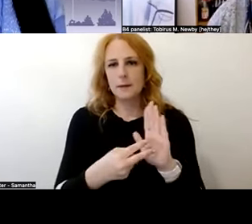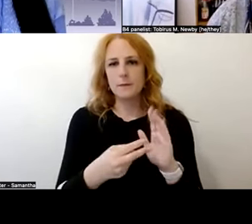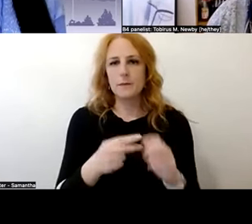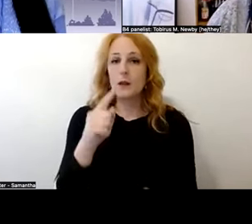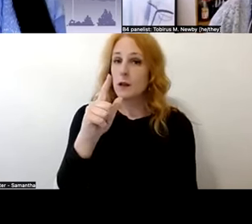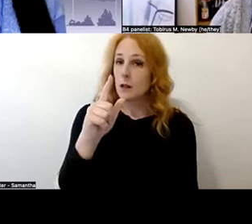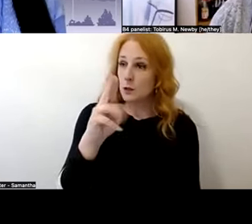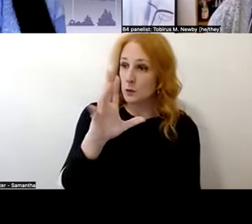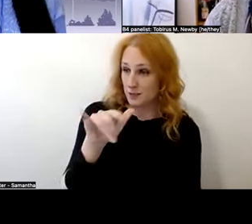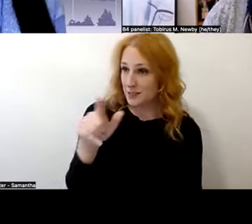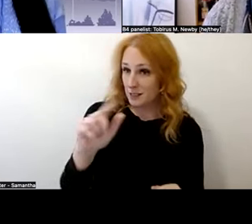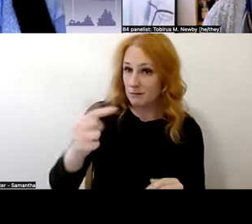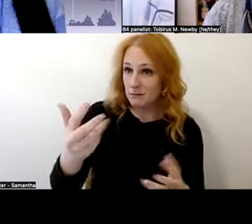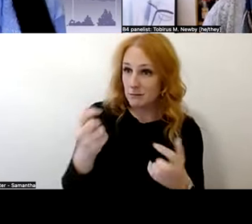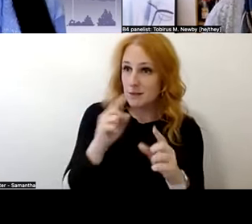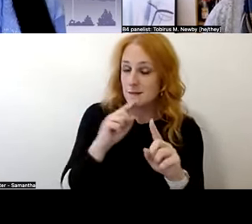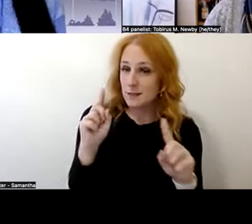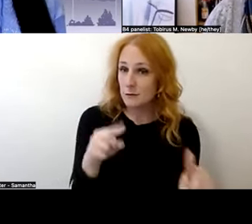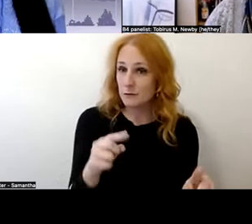to answer this question as well.